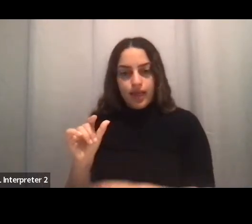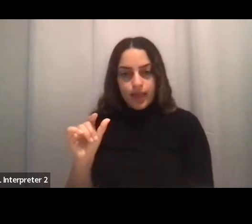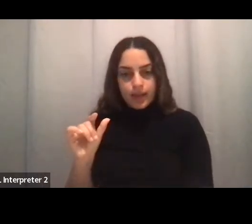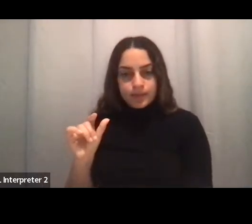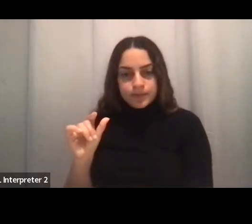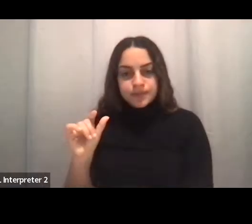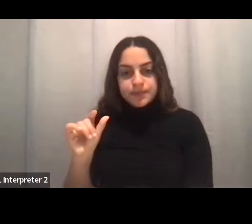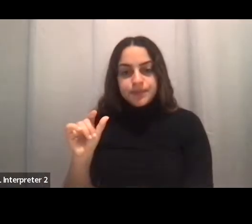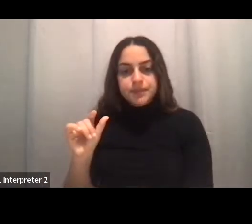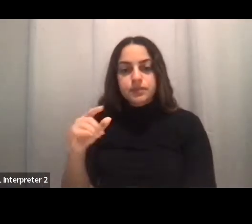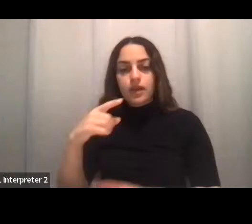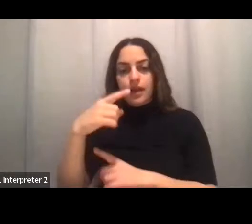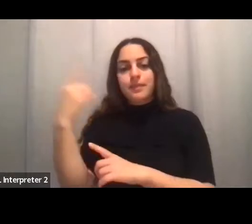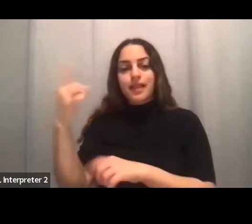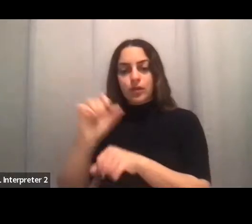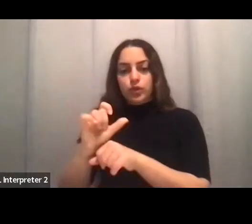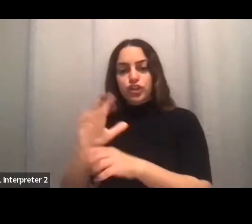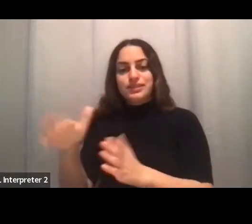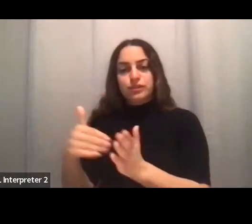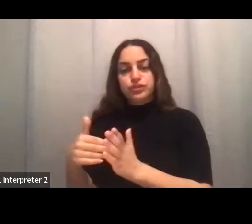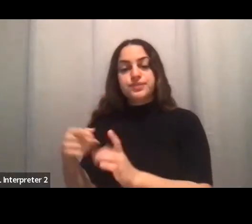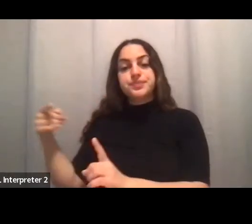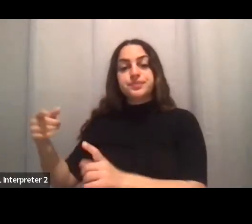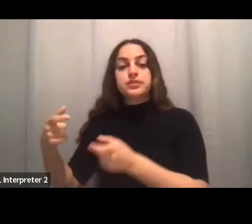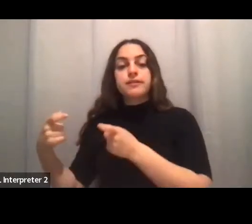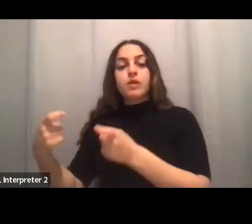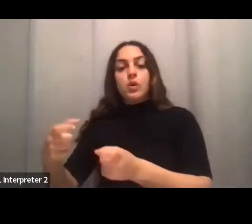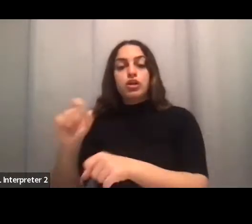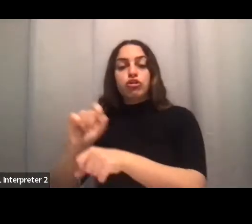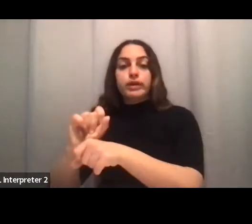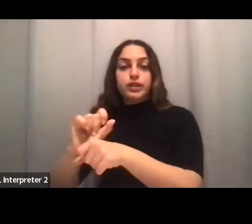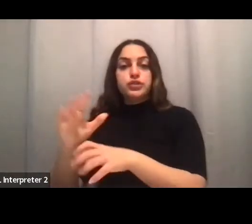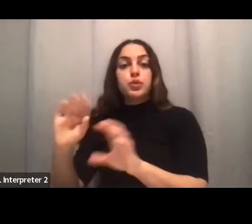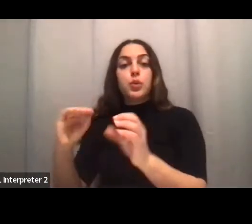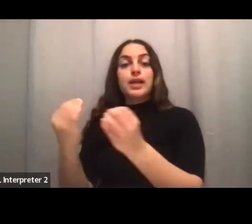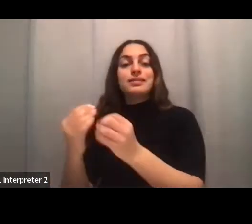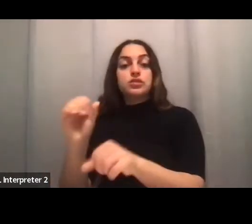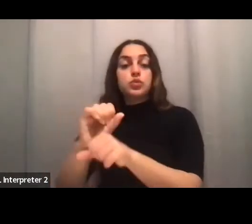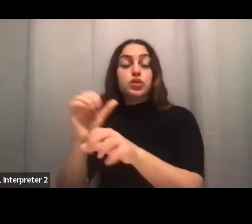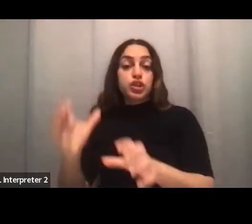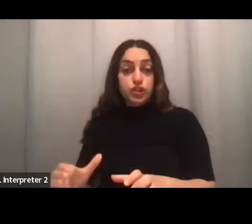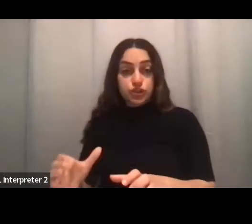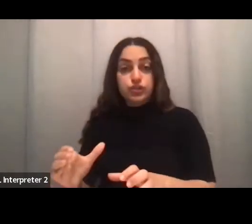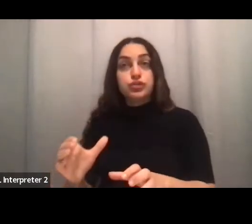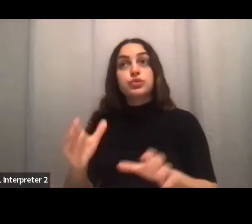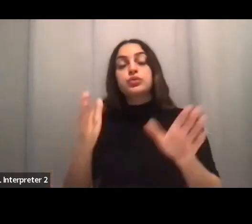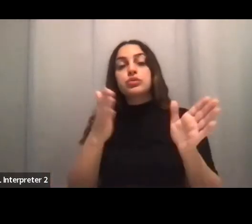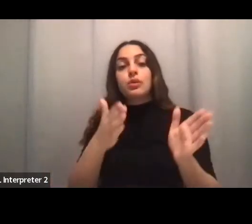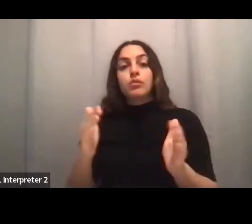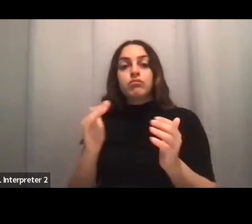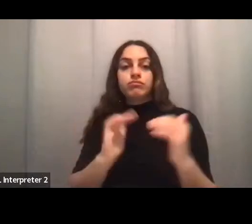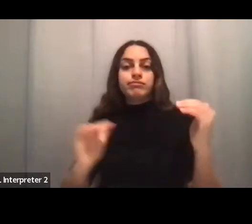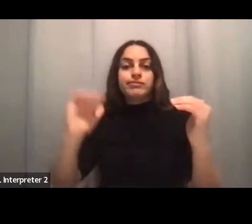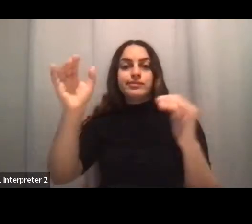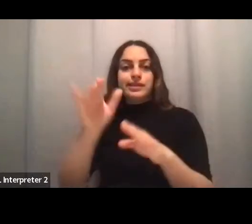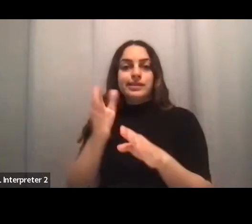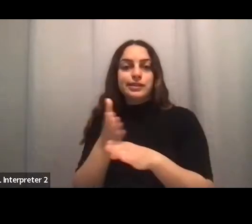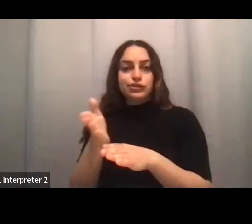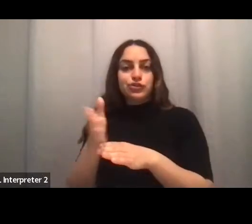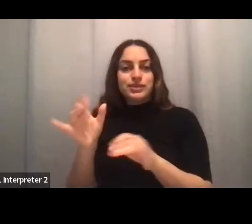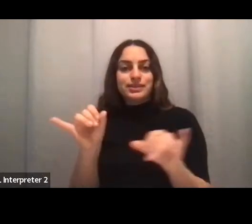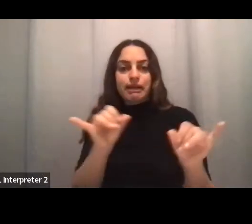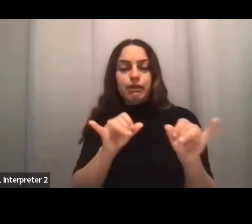devoted their career to organizing workers to raise industry standards including in construction and previously